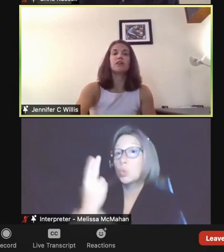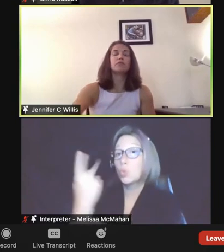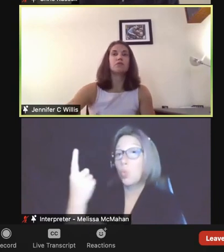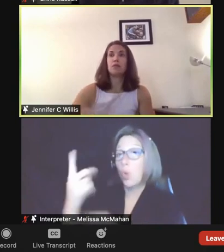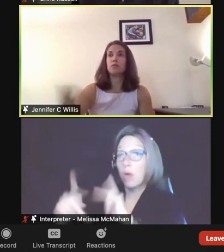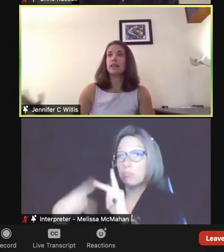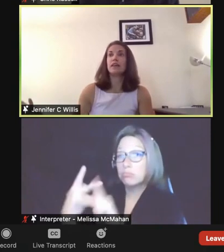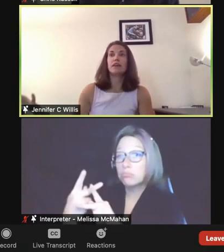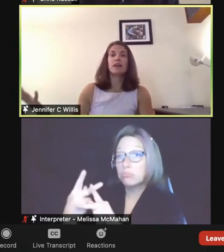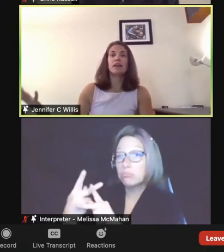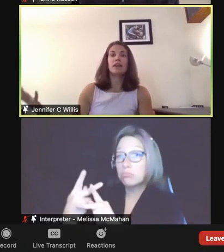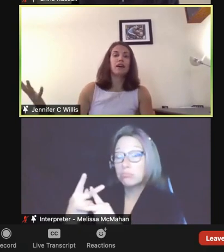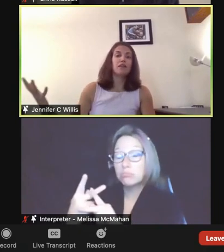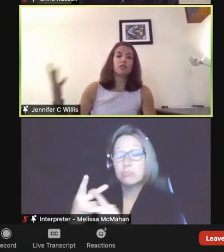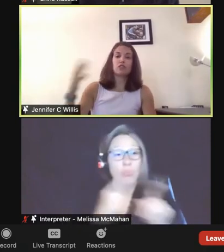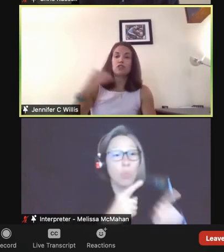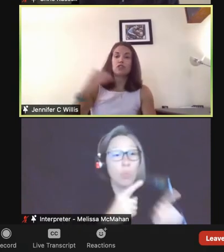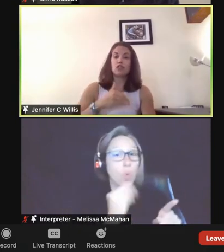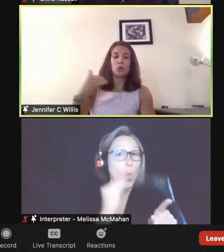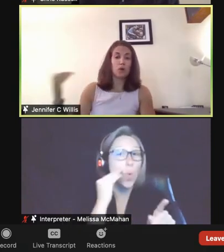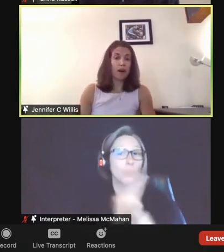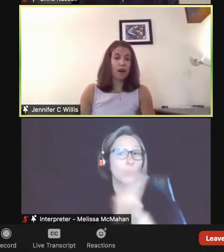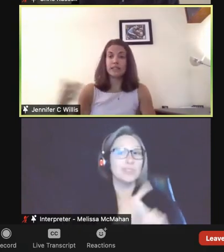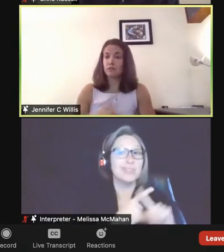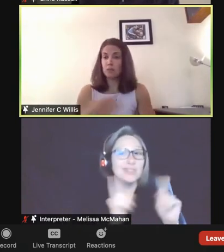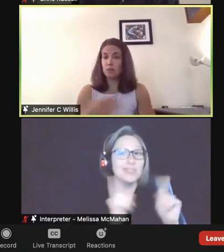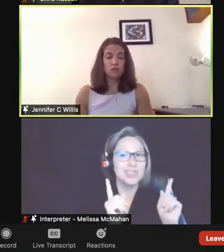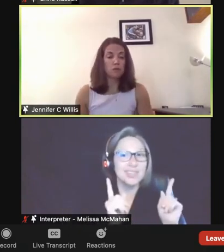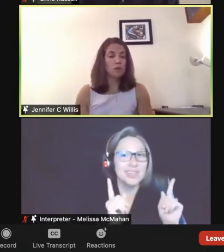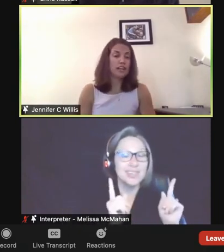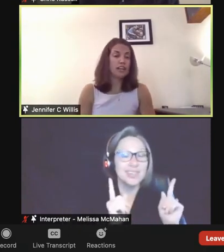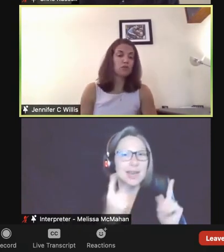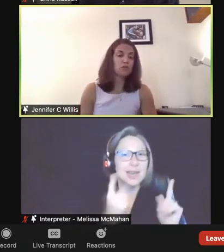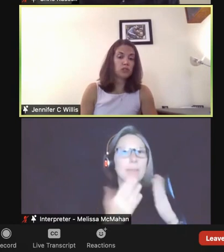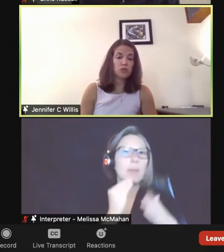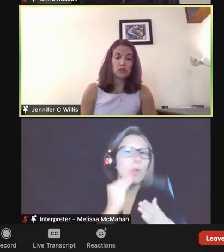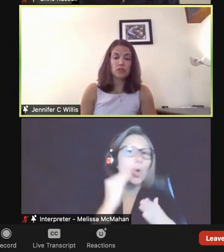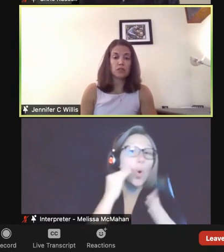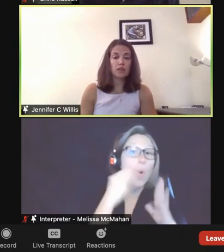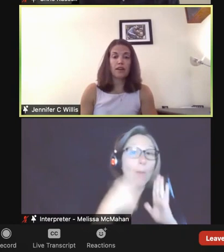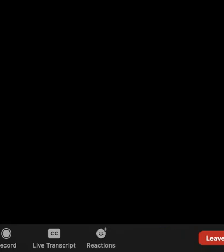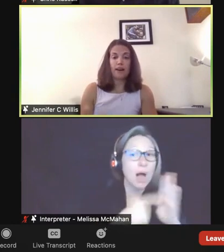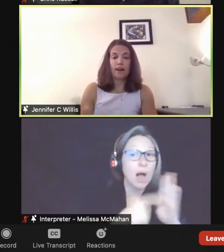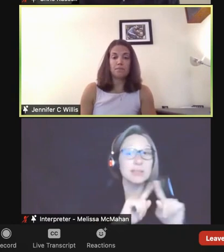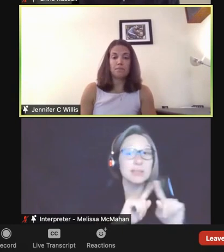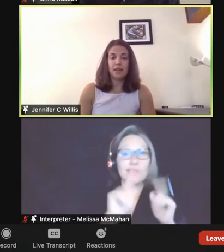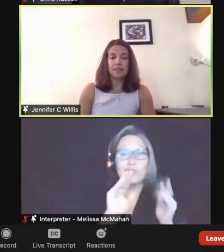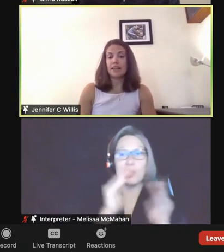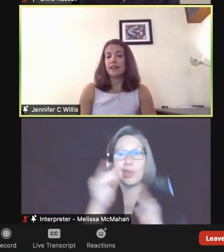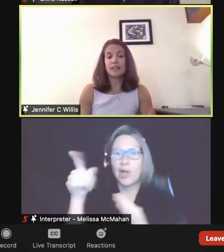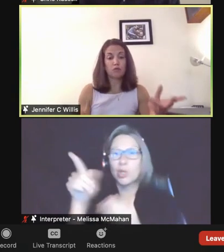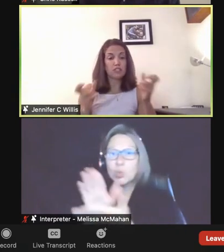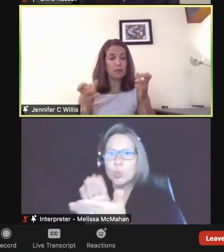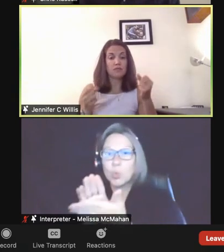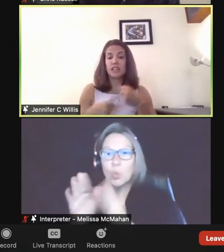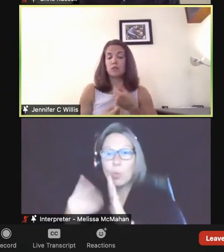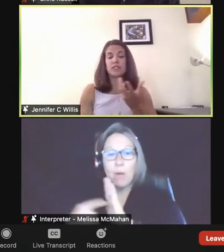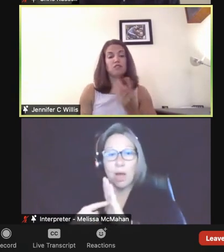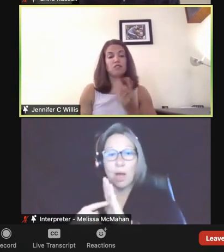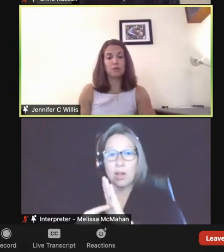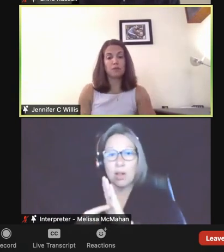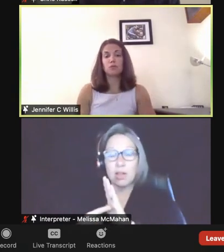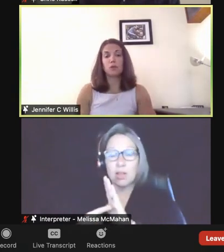depending on if the family versus the school are modeling different modes of communication for the students. And like I said,